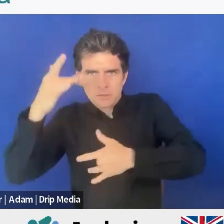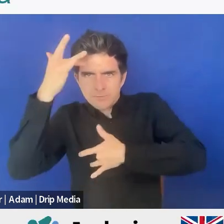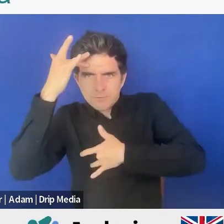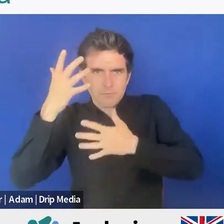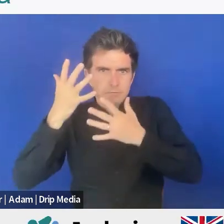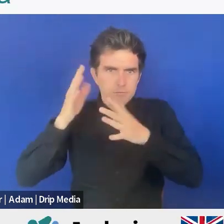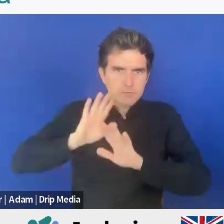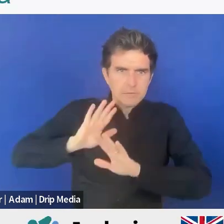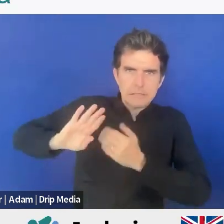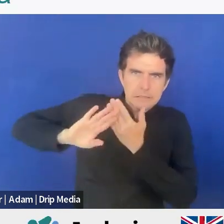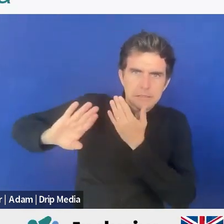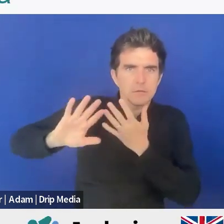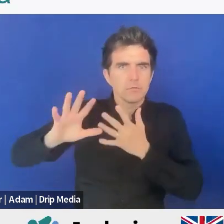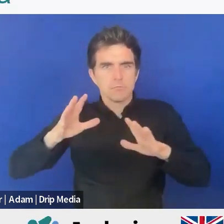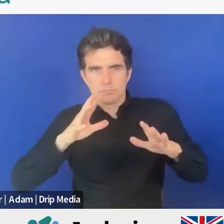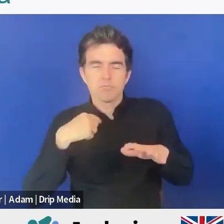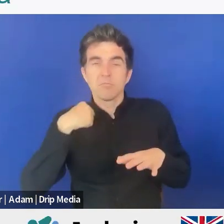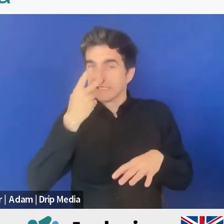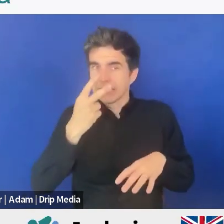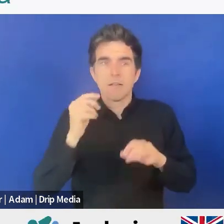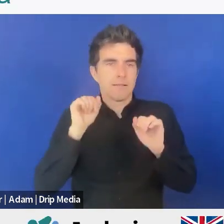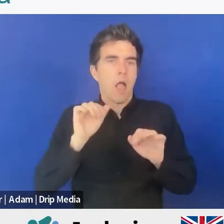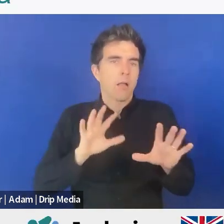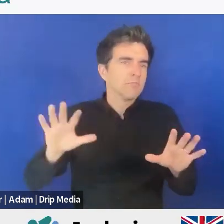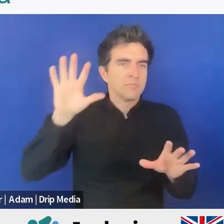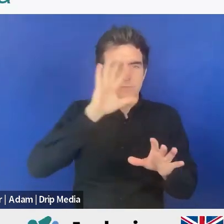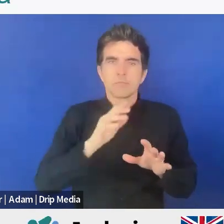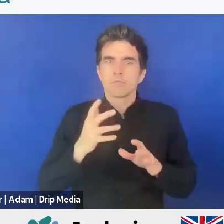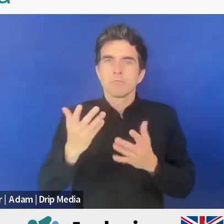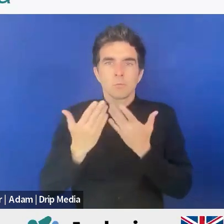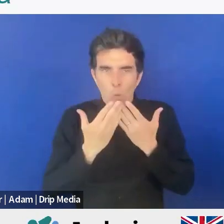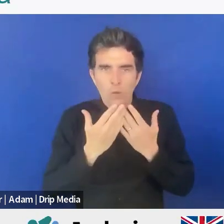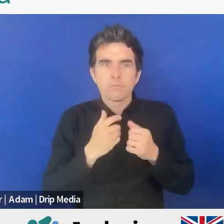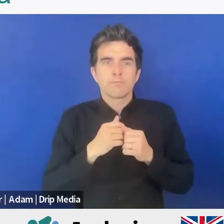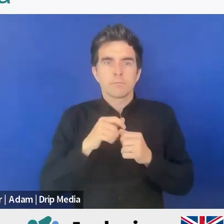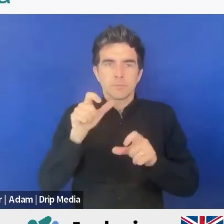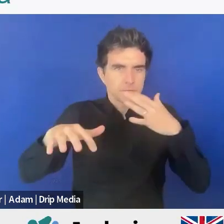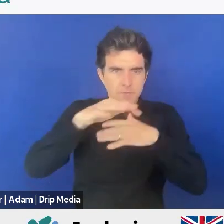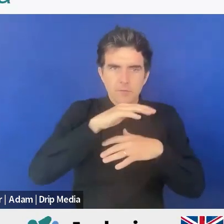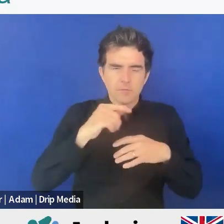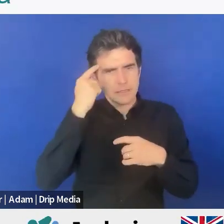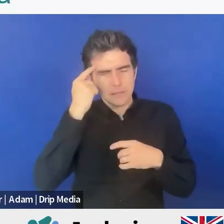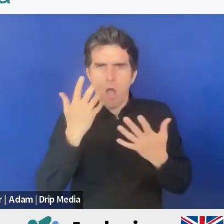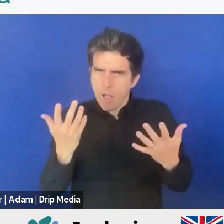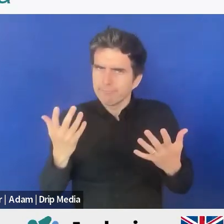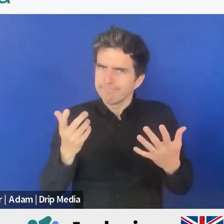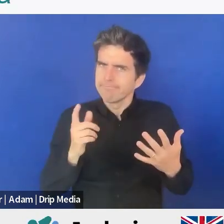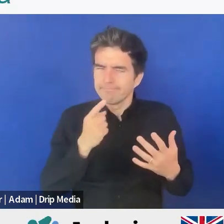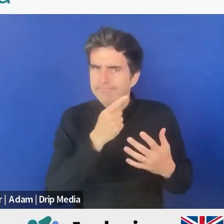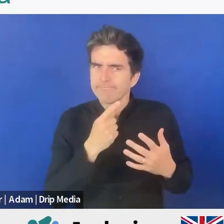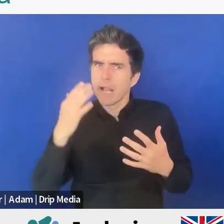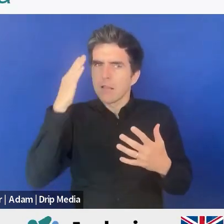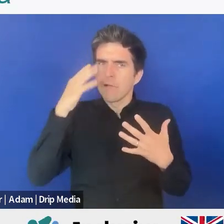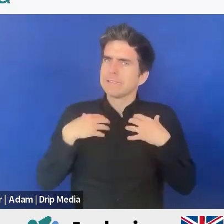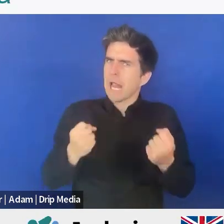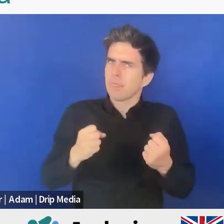where basically whole school and whole community approaches to address people's mental health, well-being